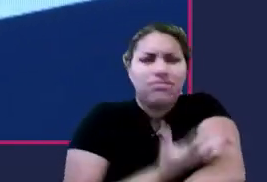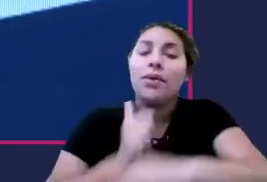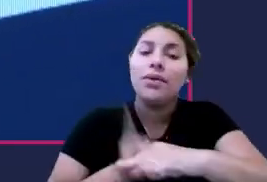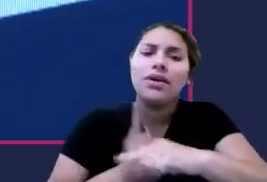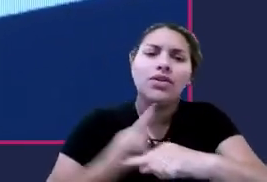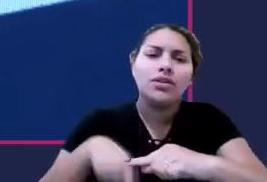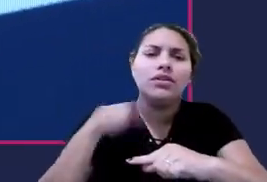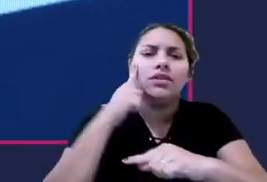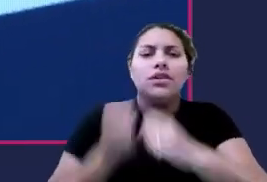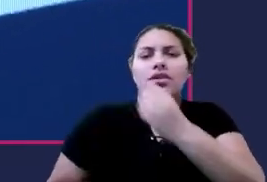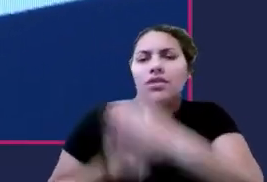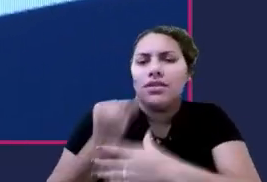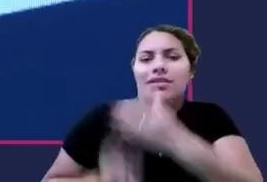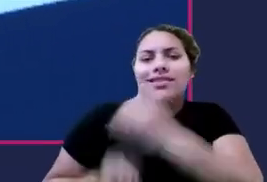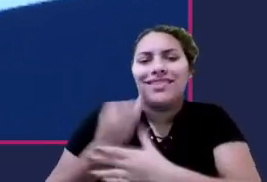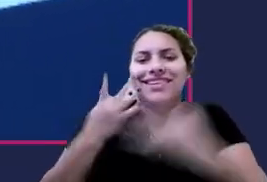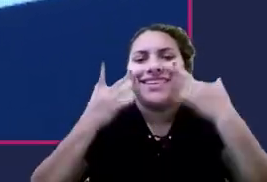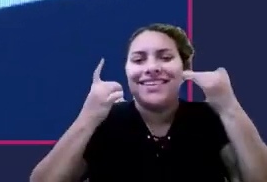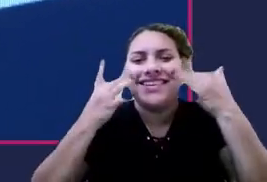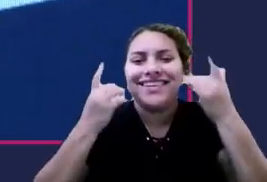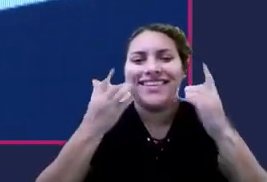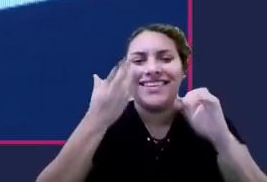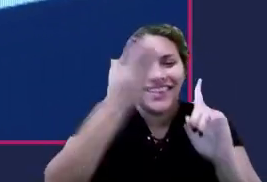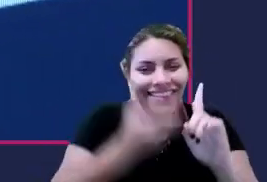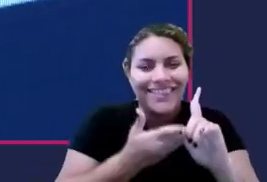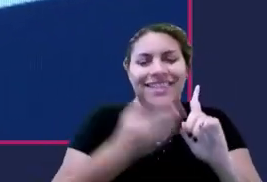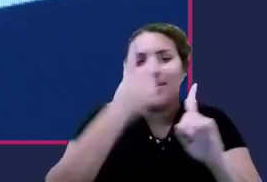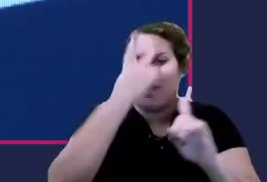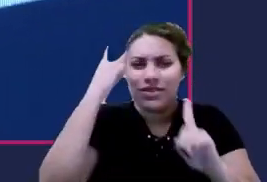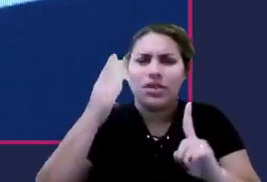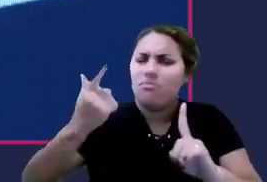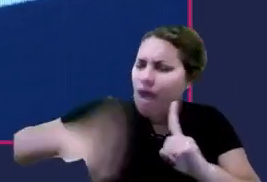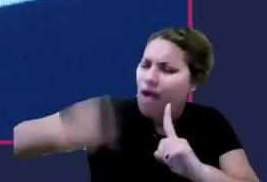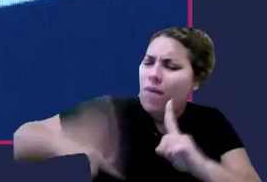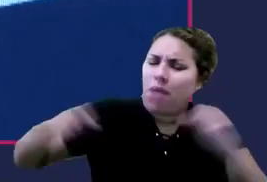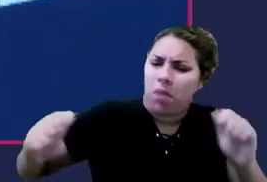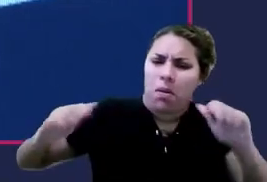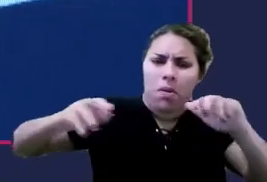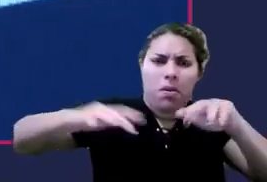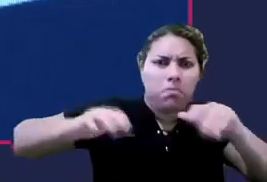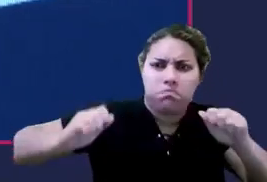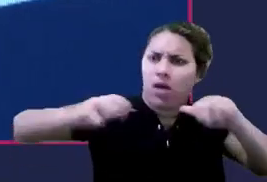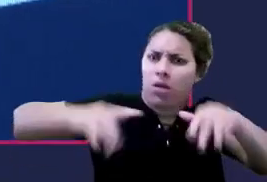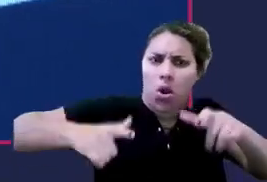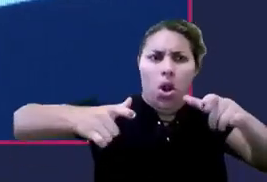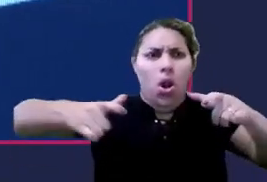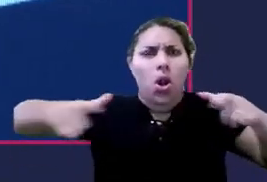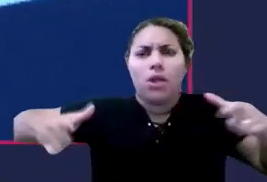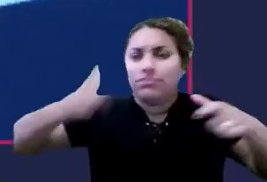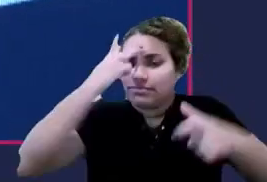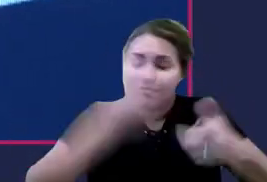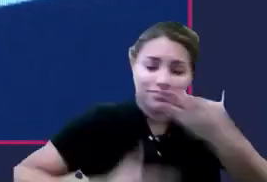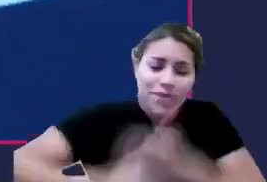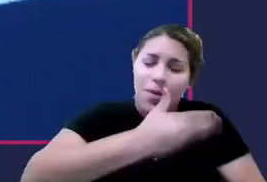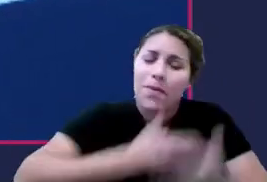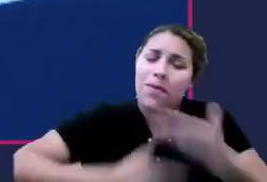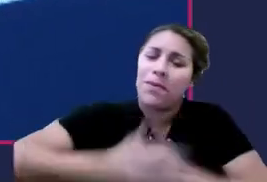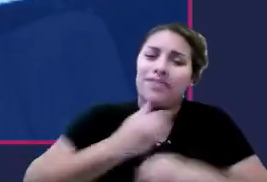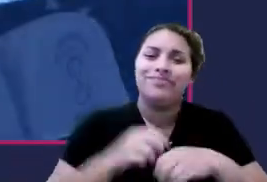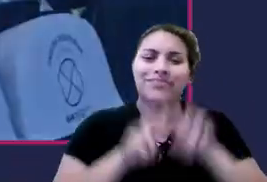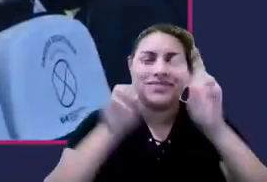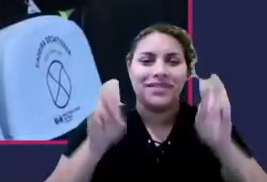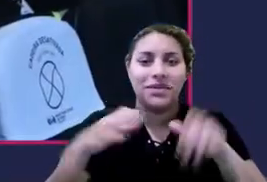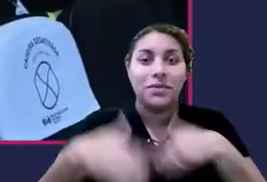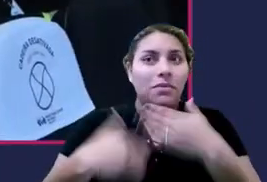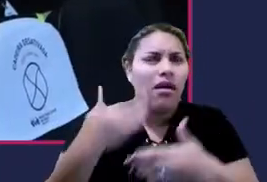It's really beautiful, and you see that at each new edition, more and more people get involved.